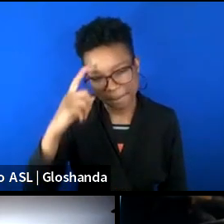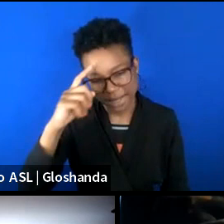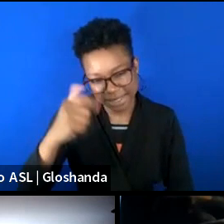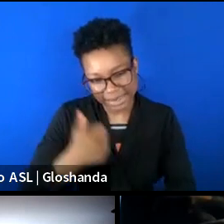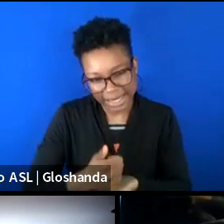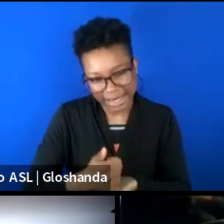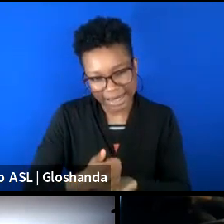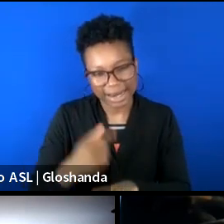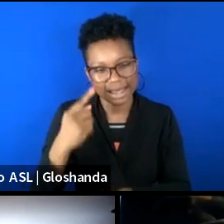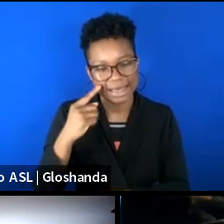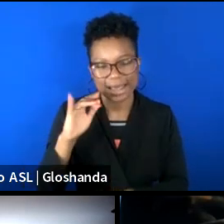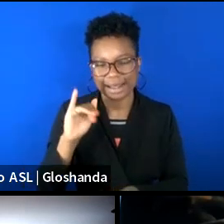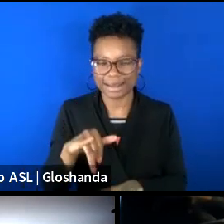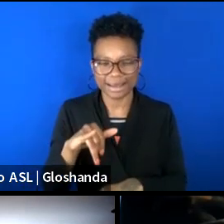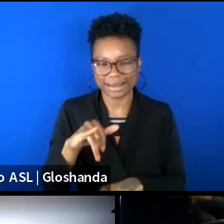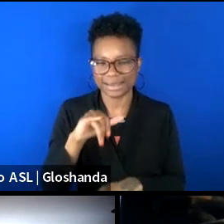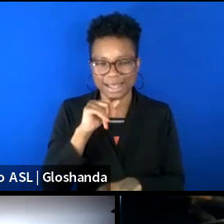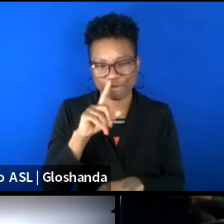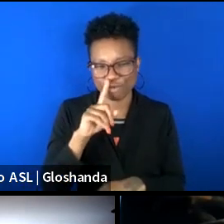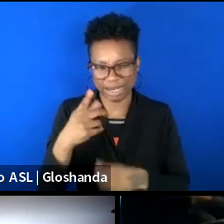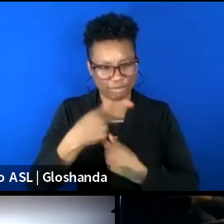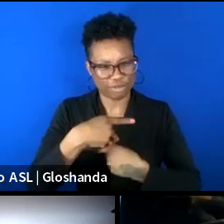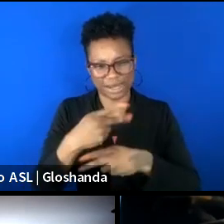counterproductive, and I don't think it's sustainable.